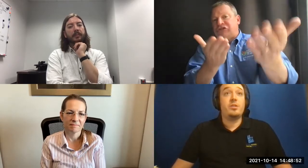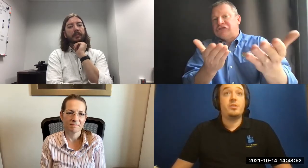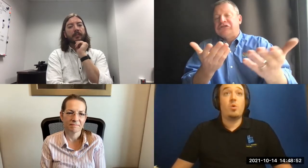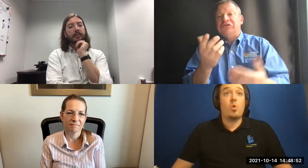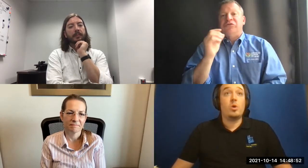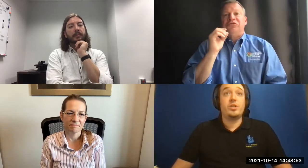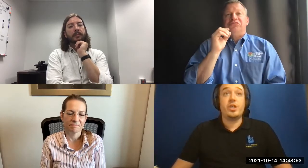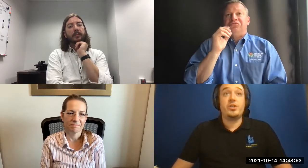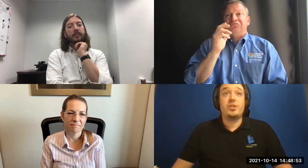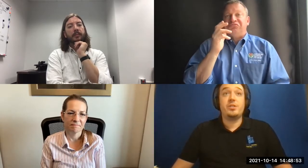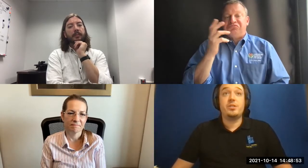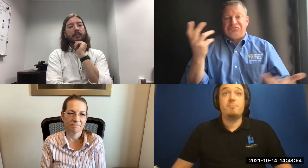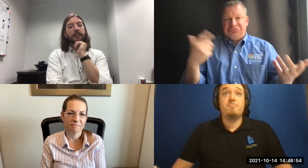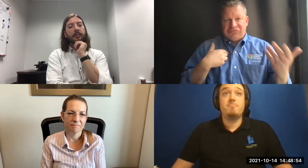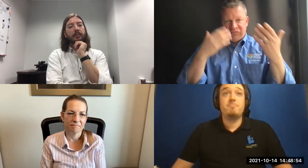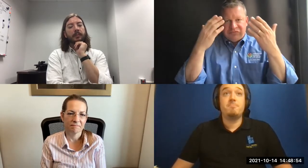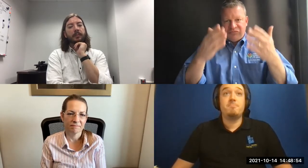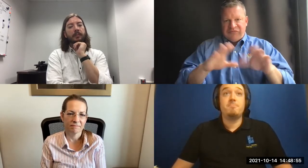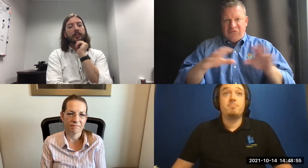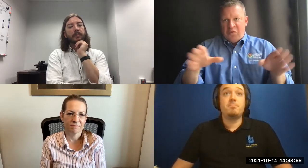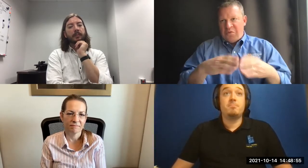closing thoughts or suggestions?